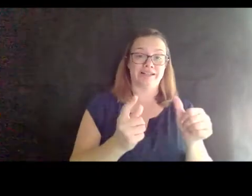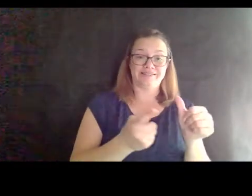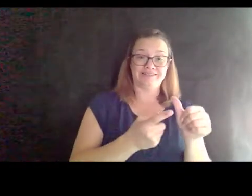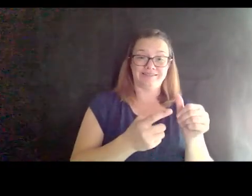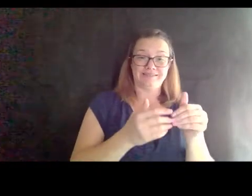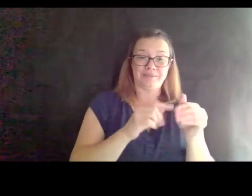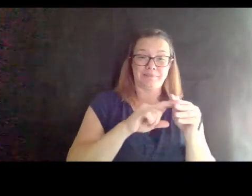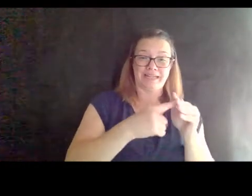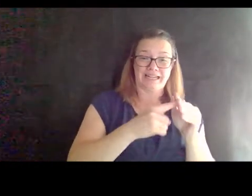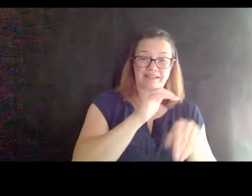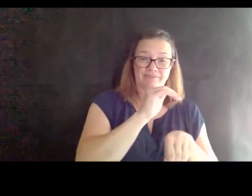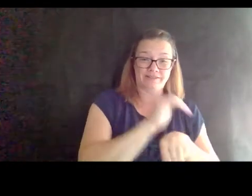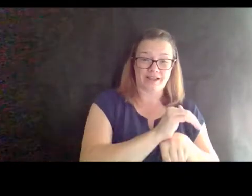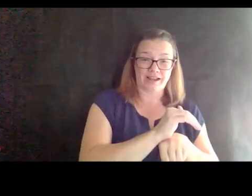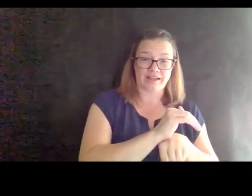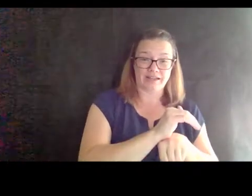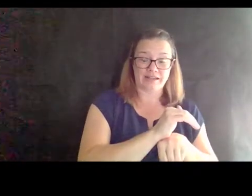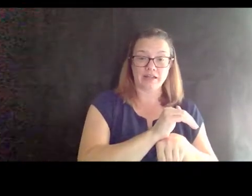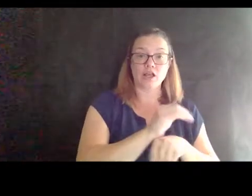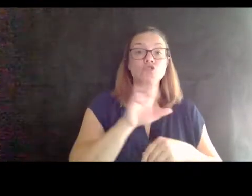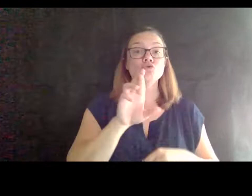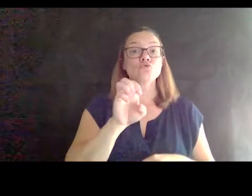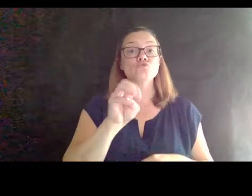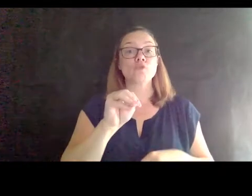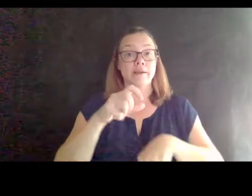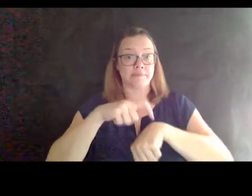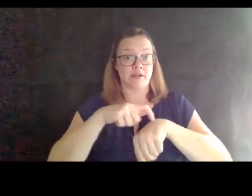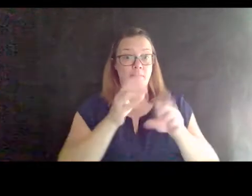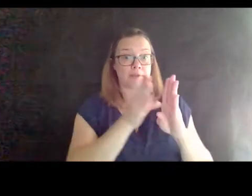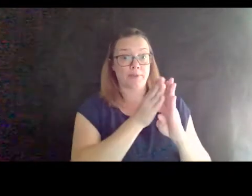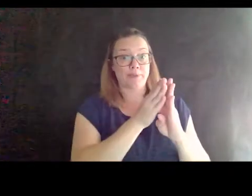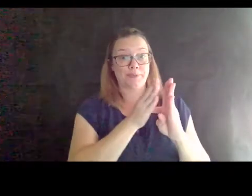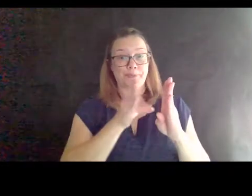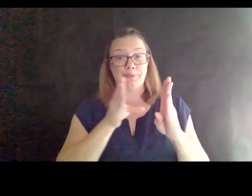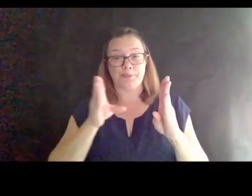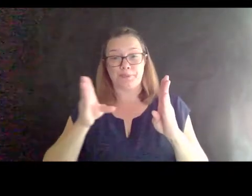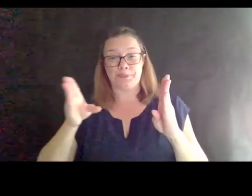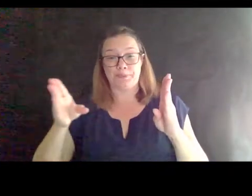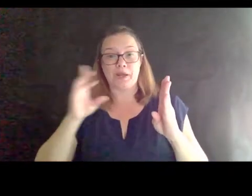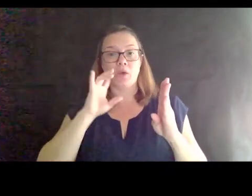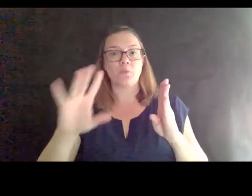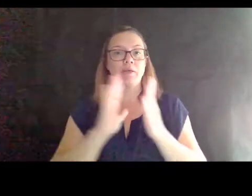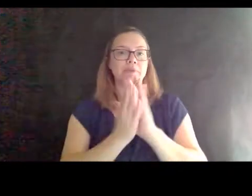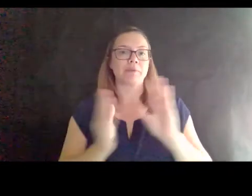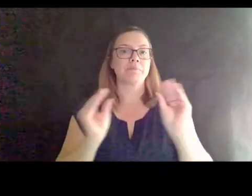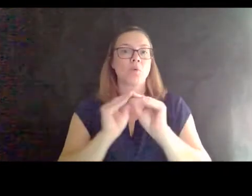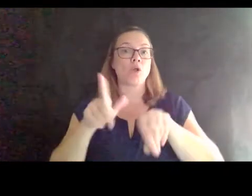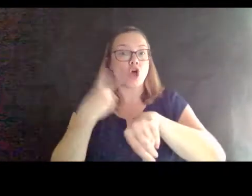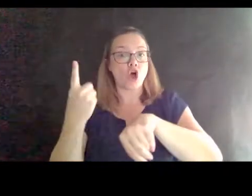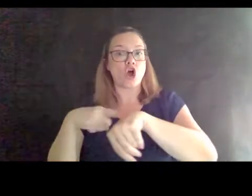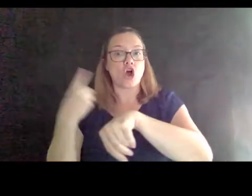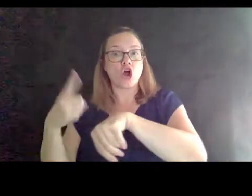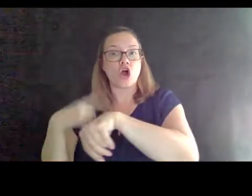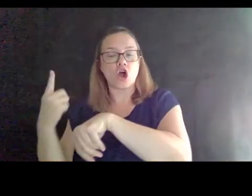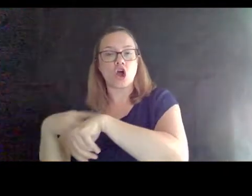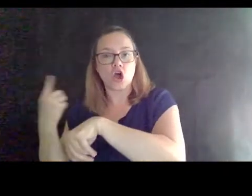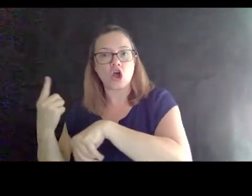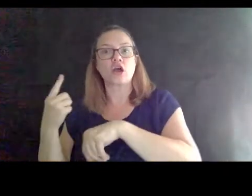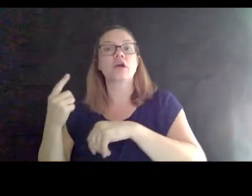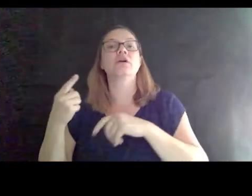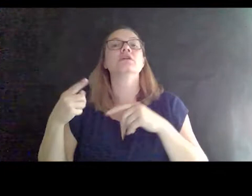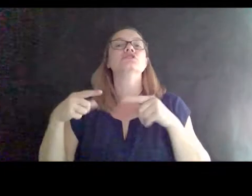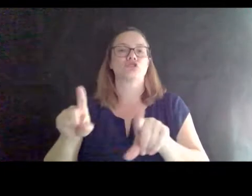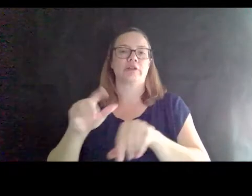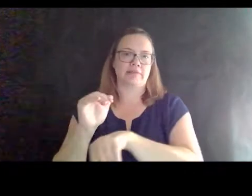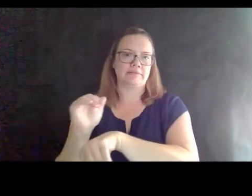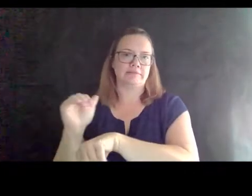And the length of REM periods increase as the night goes on. You're spending more time in that